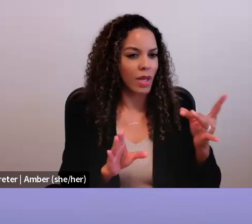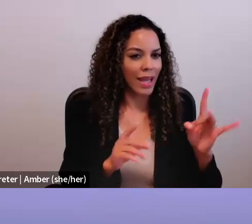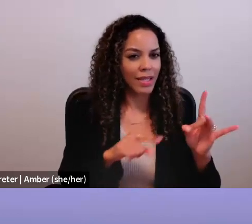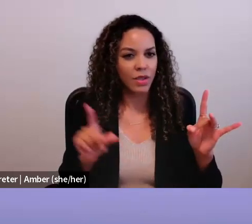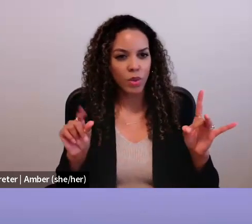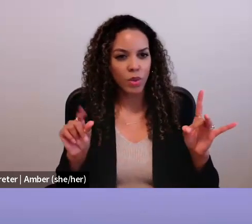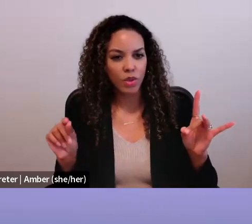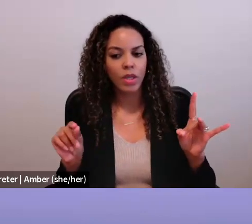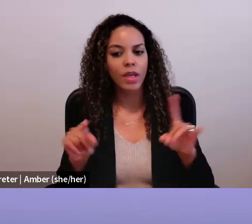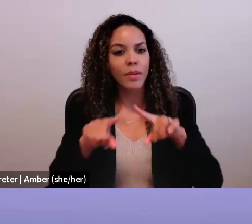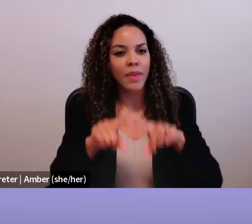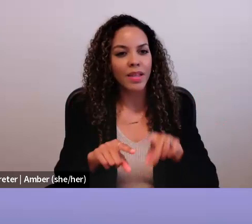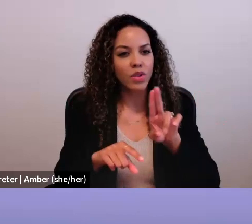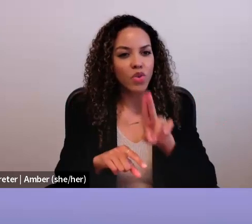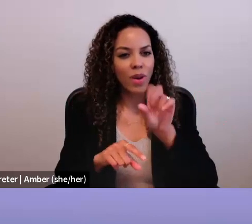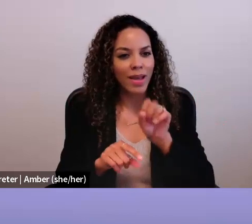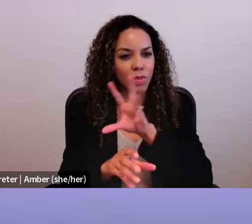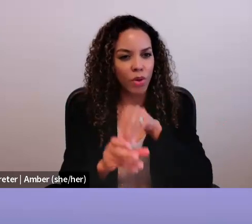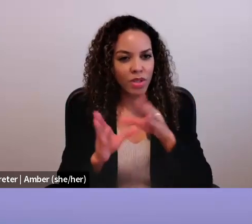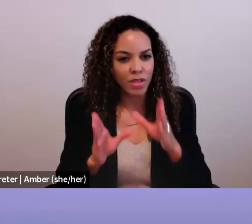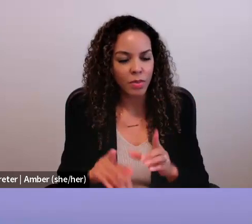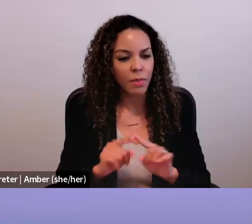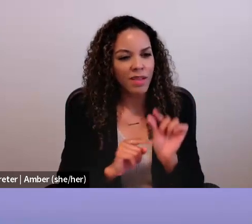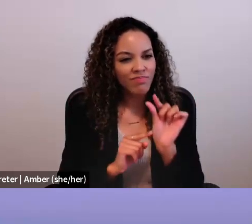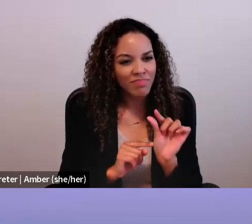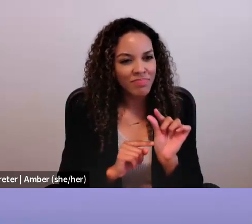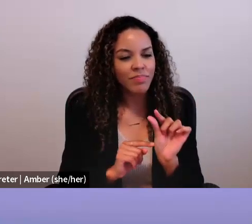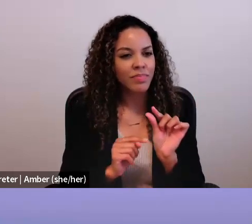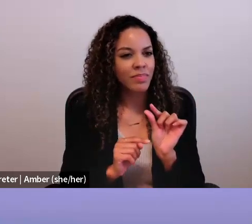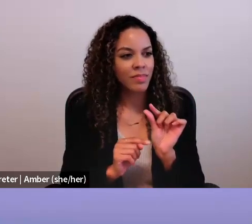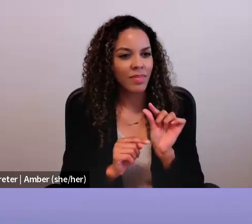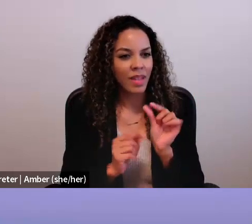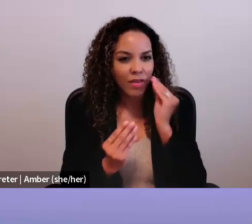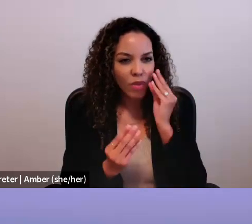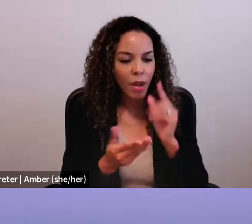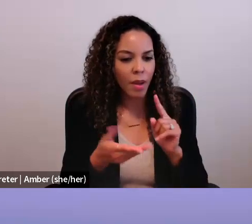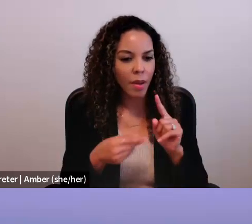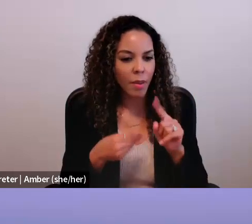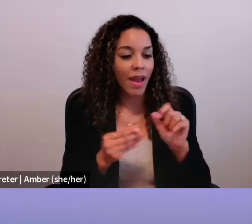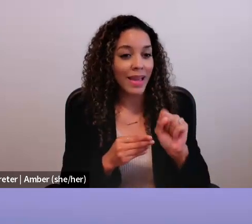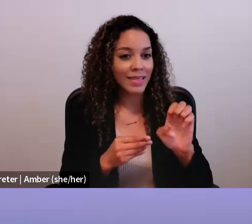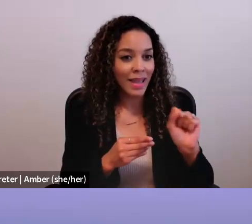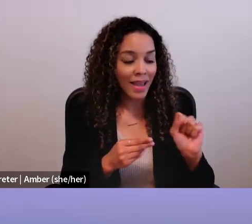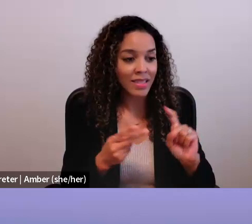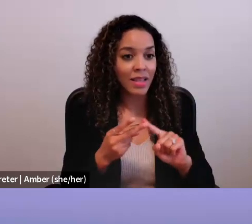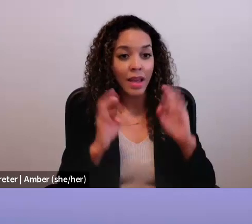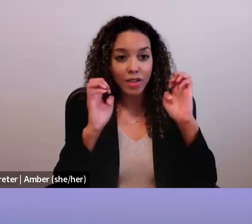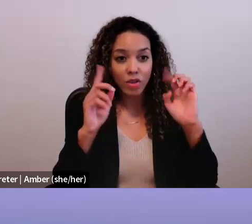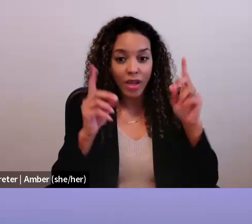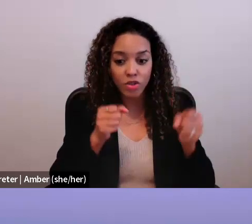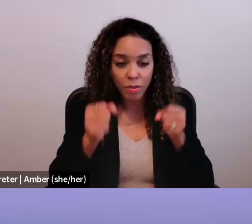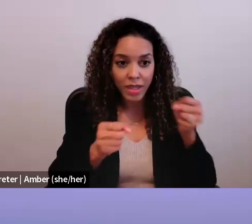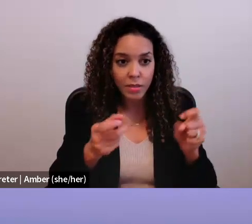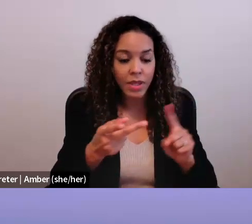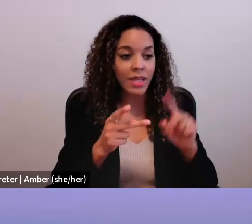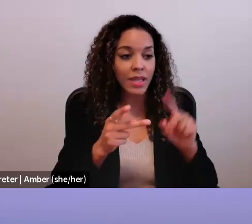U.S. participants, but with little information on SES, educational placement, disability, language,